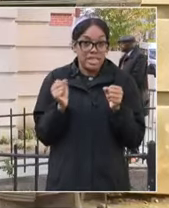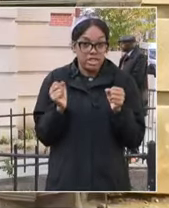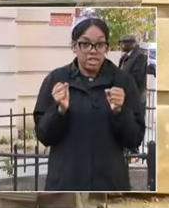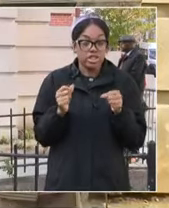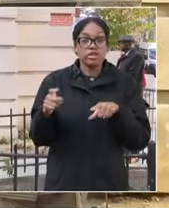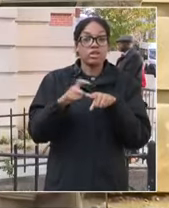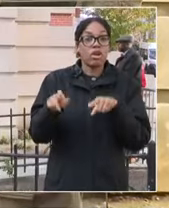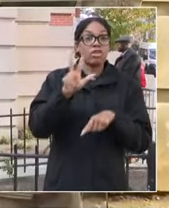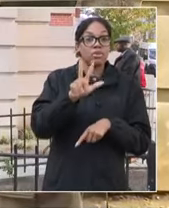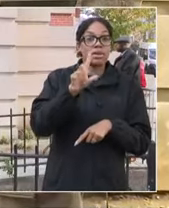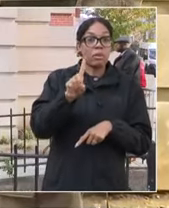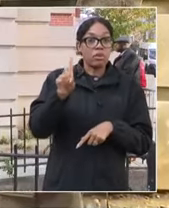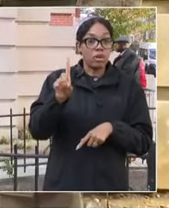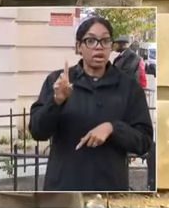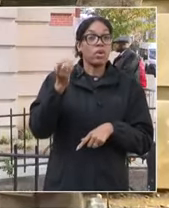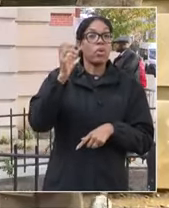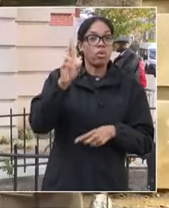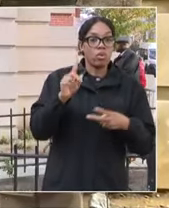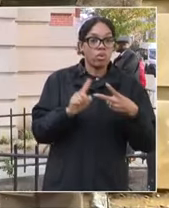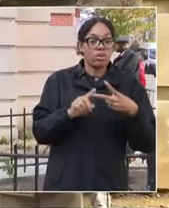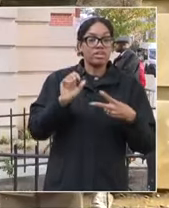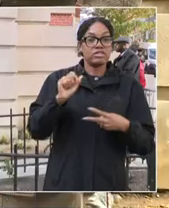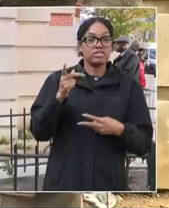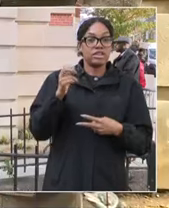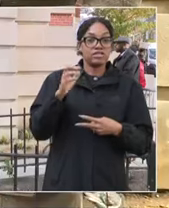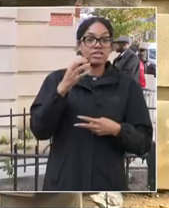the shelter hotline at